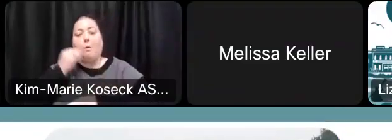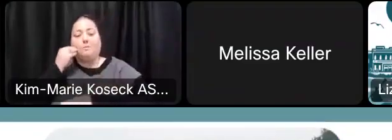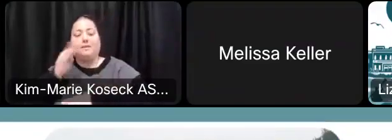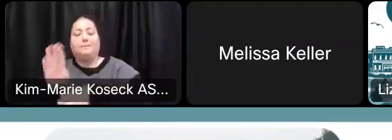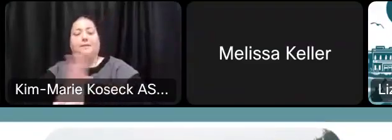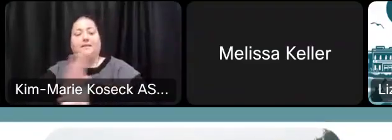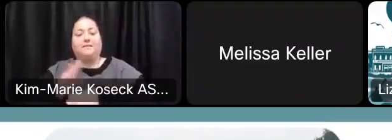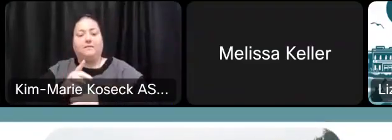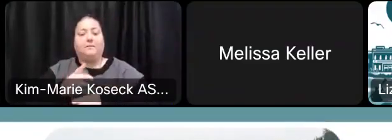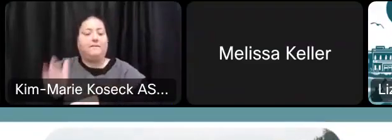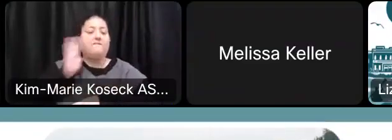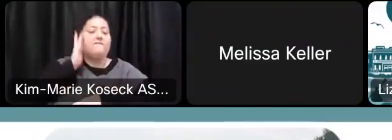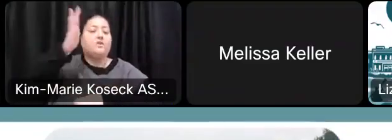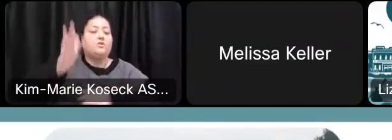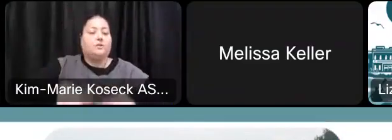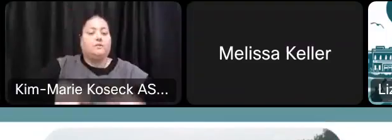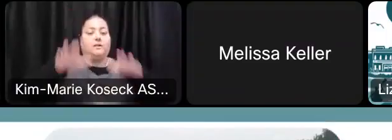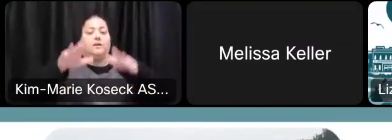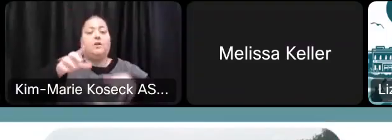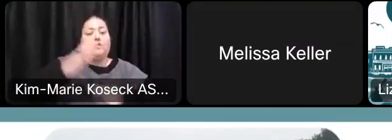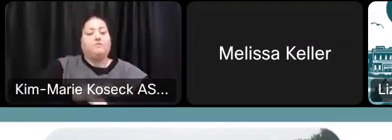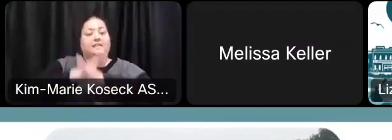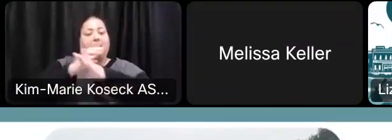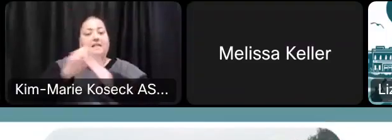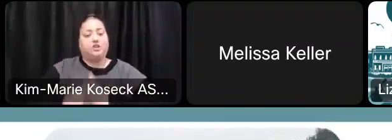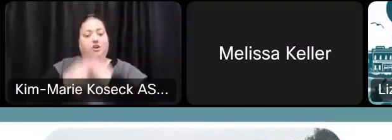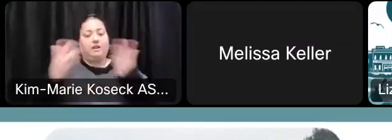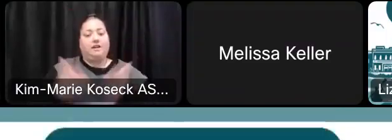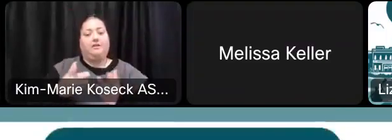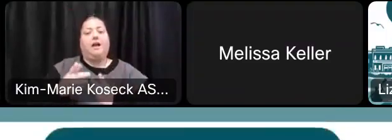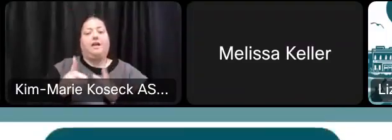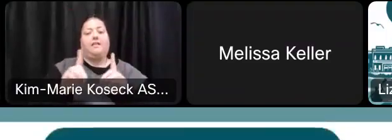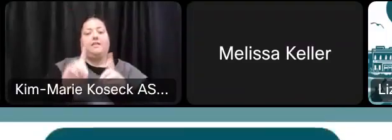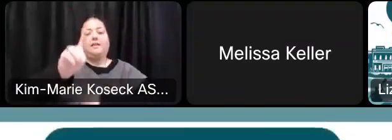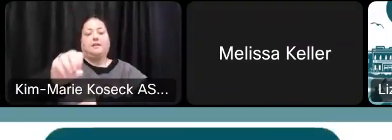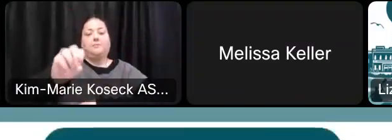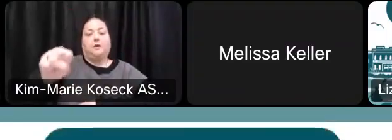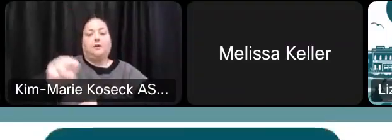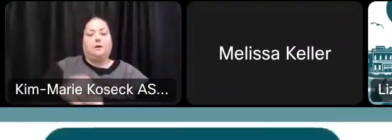events. That's why we say resiliency starts here at the Department of State.